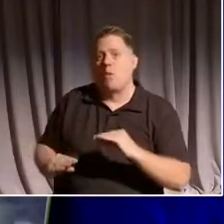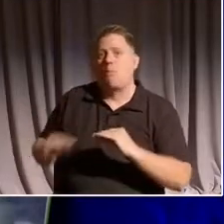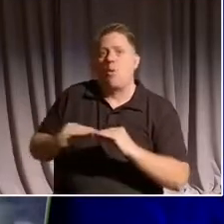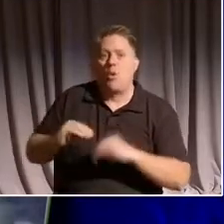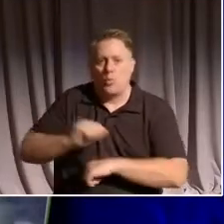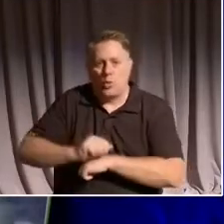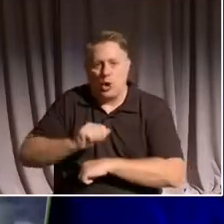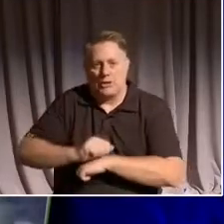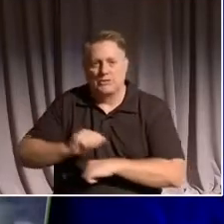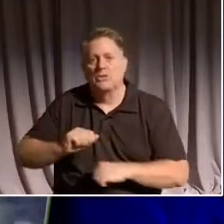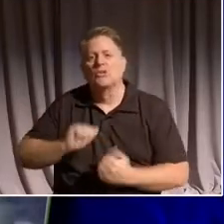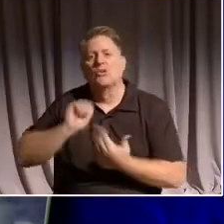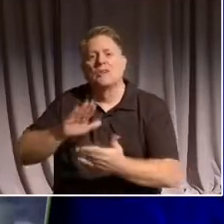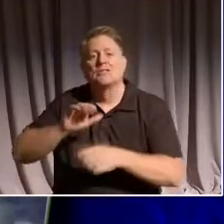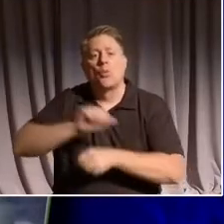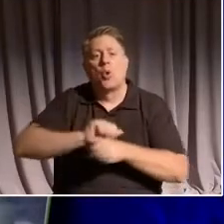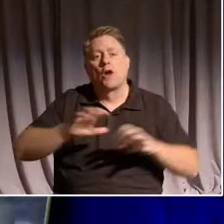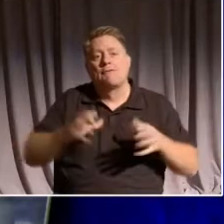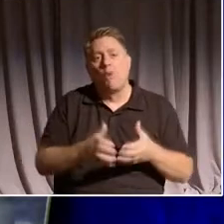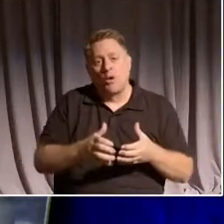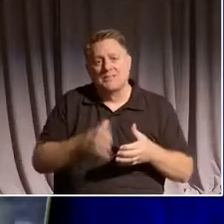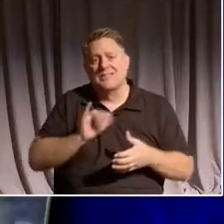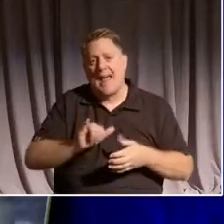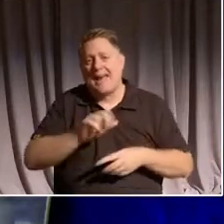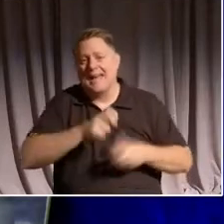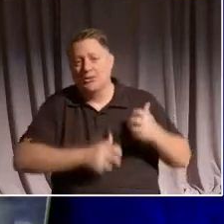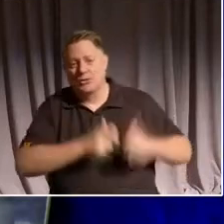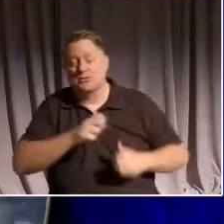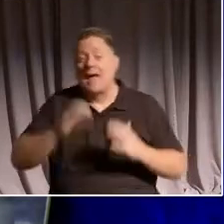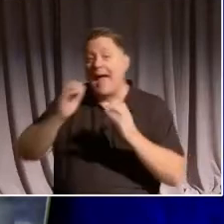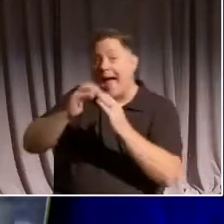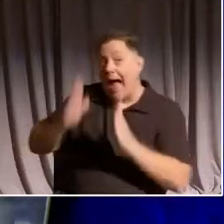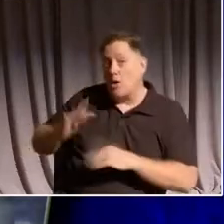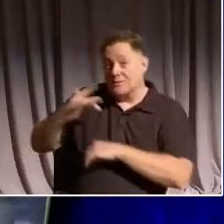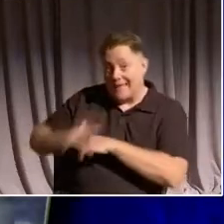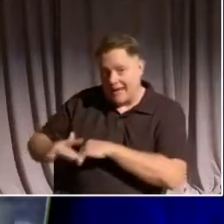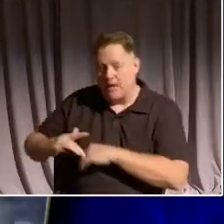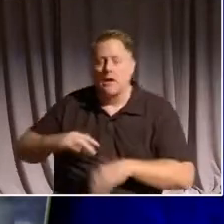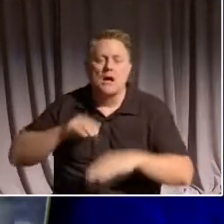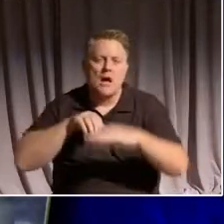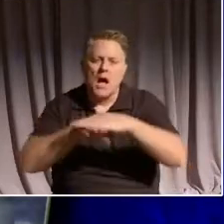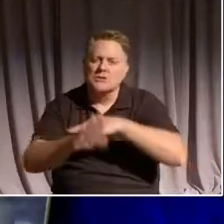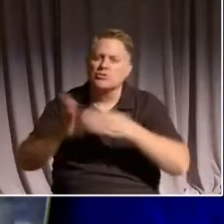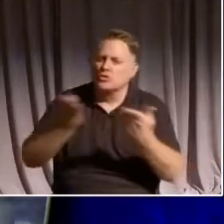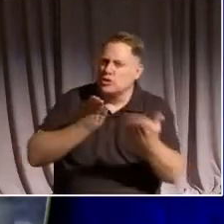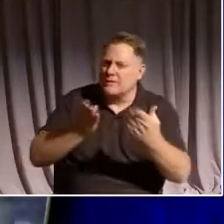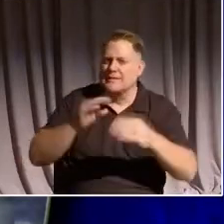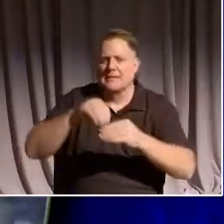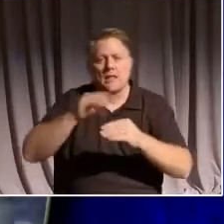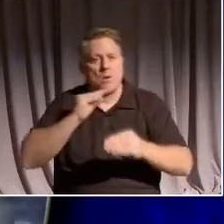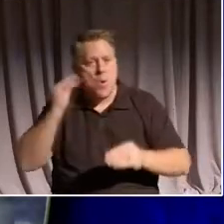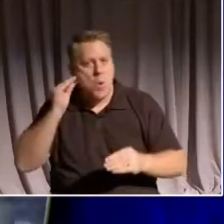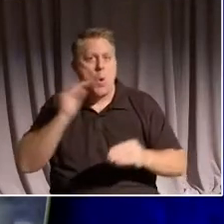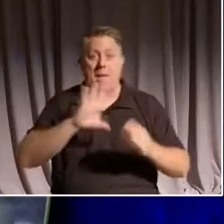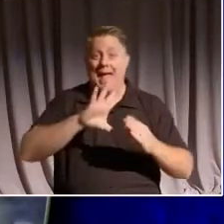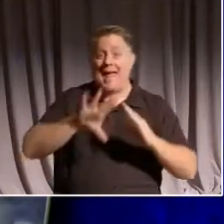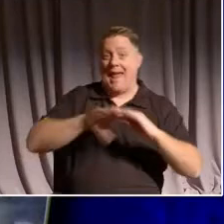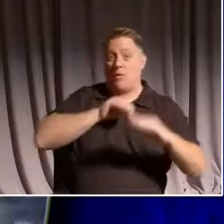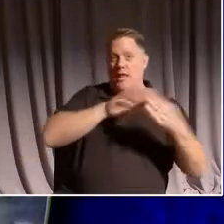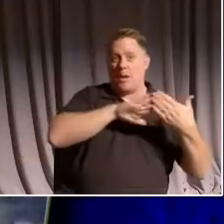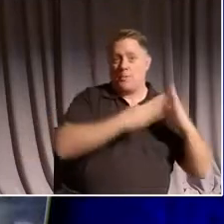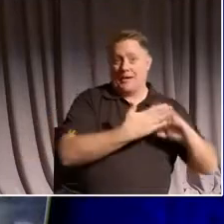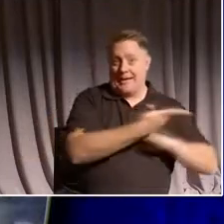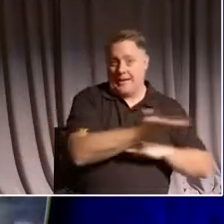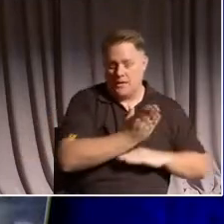to do to address workforce issues, housing, access to services in the home and the community,